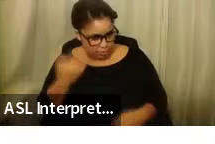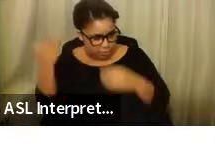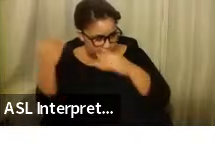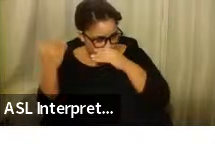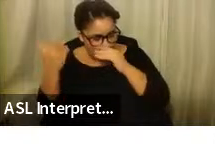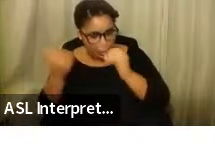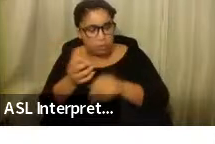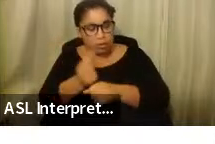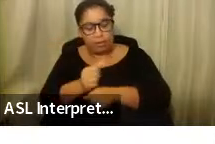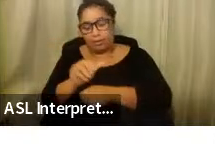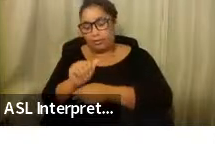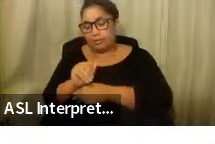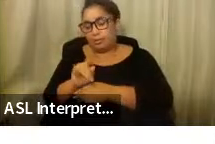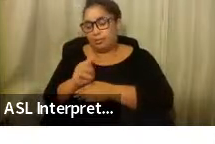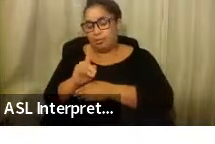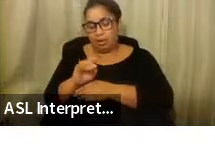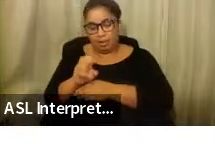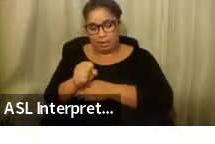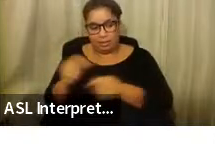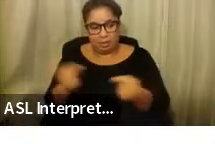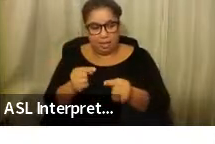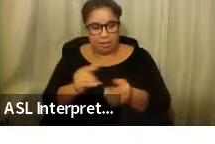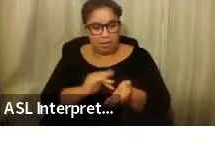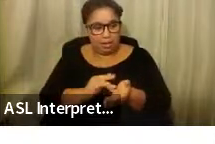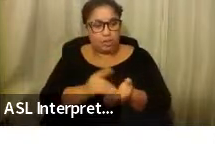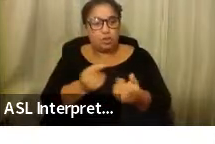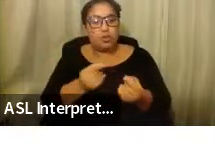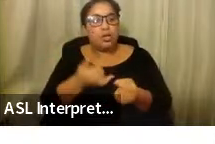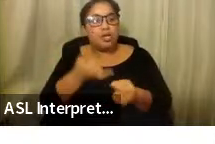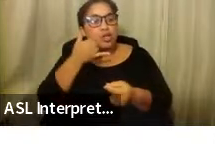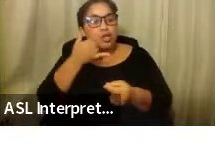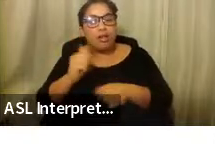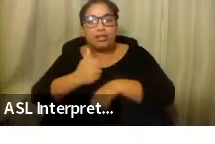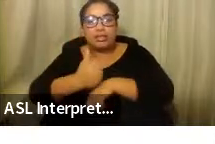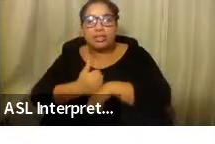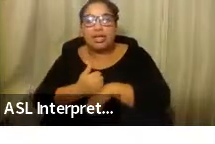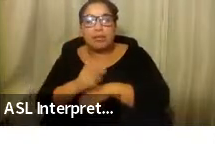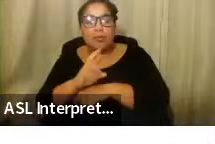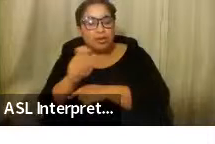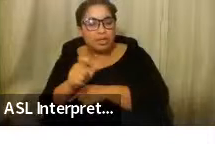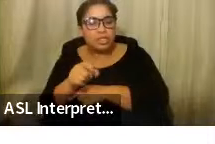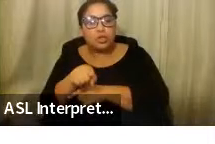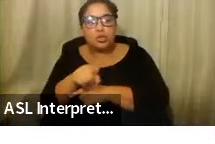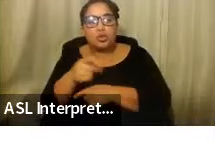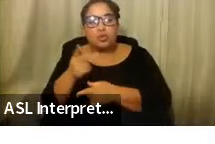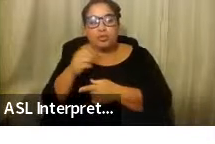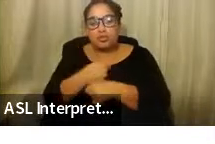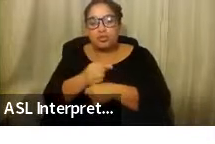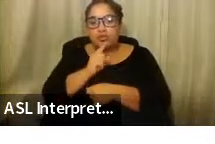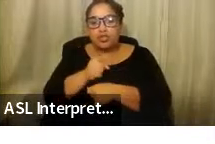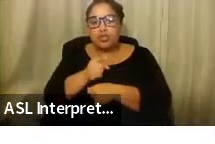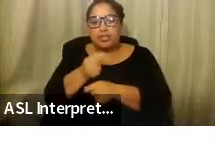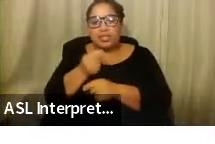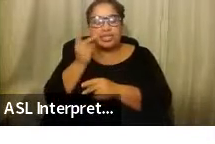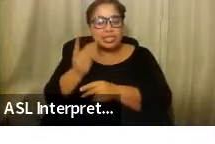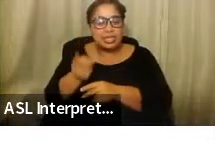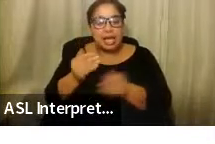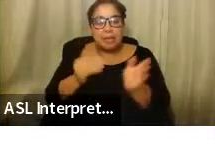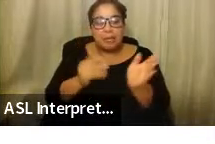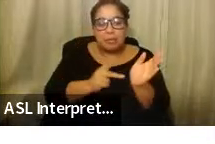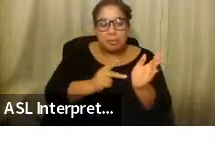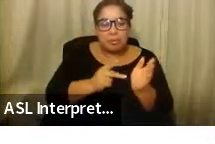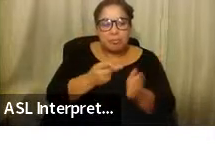with antibiotics and pain meds. We can call you in a prescription and ensure you can see a pediatrician if